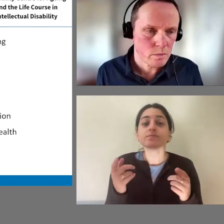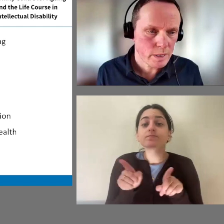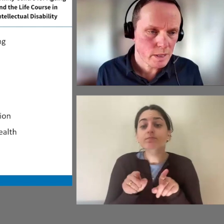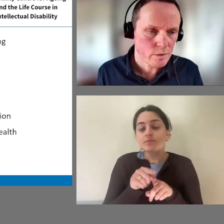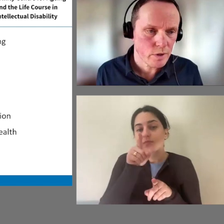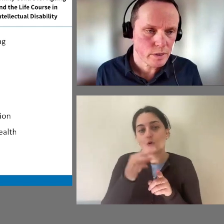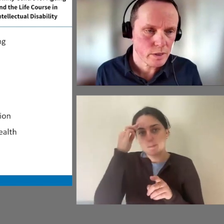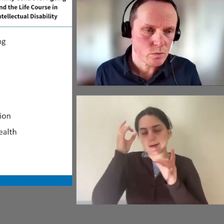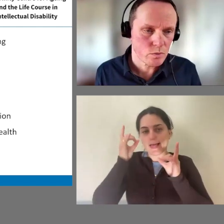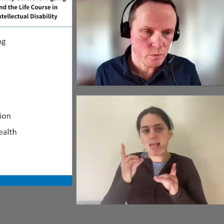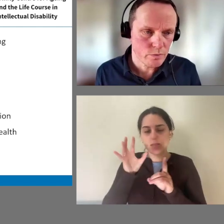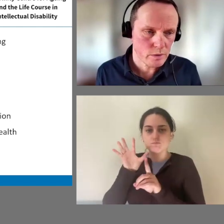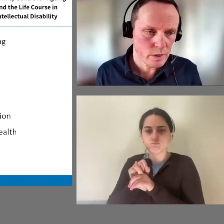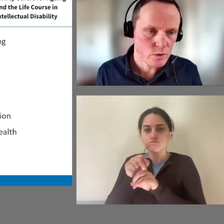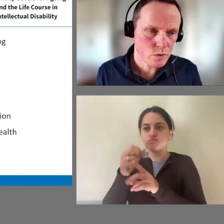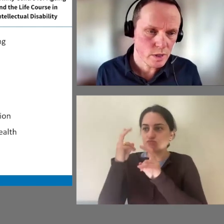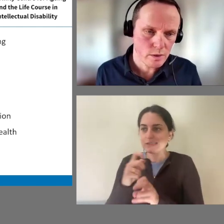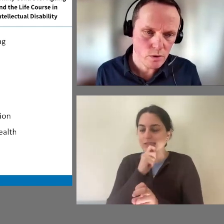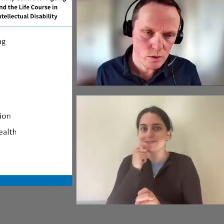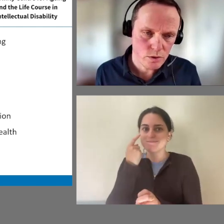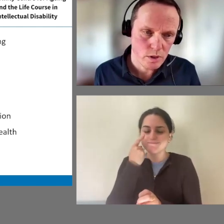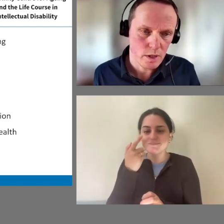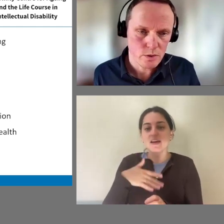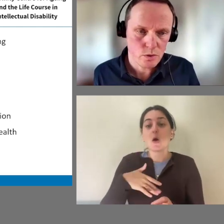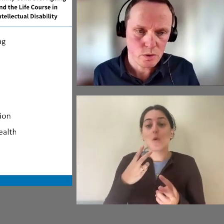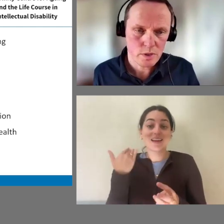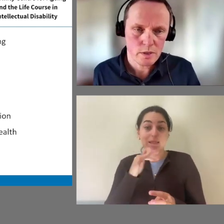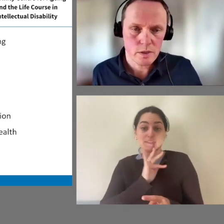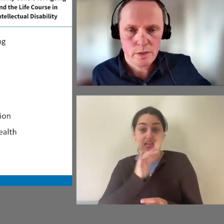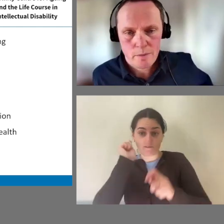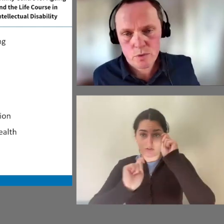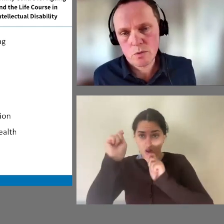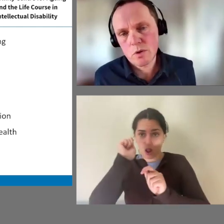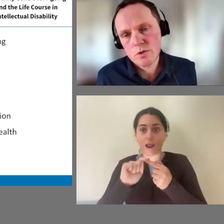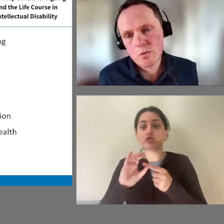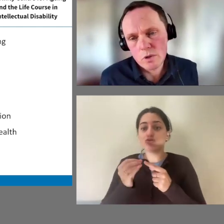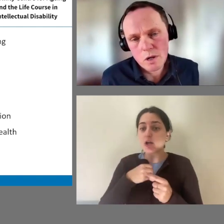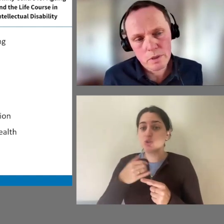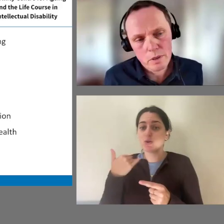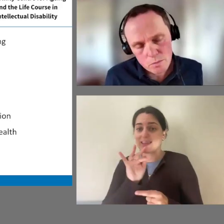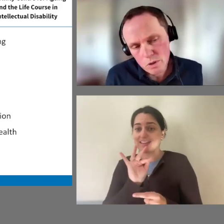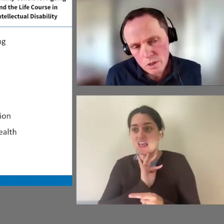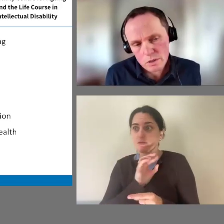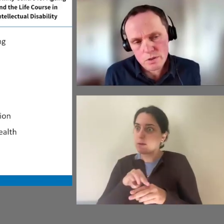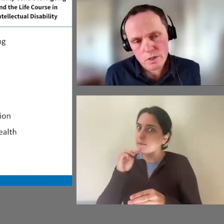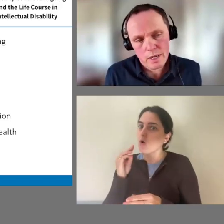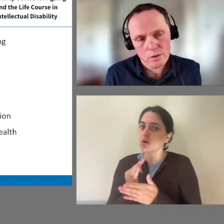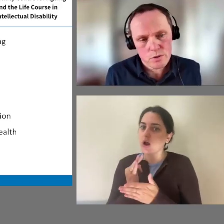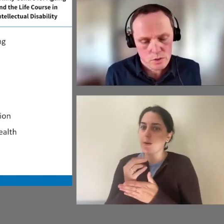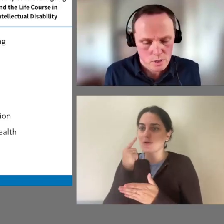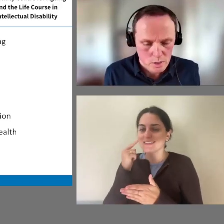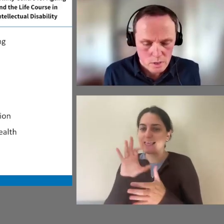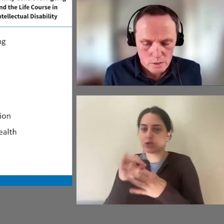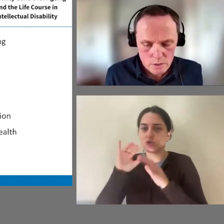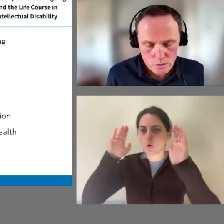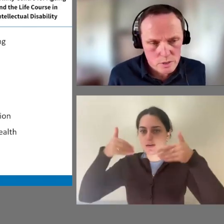Also, in the mental health findings, we found that suicidal thoughts and suicide attempts were also more common among autistic